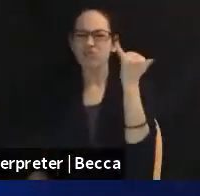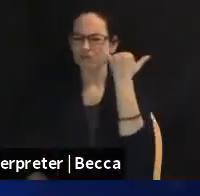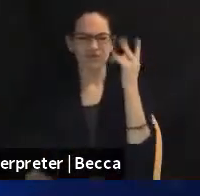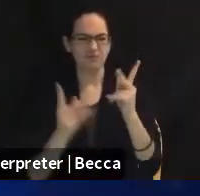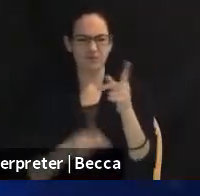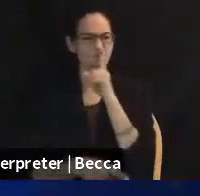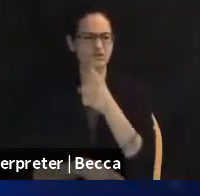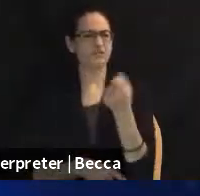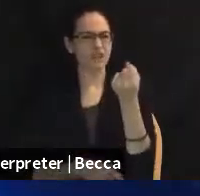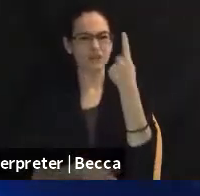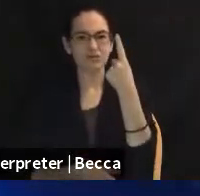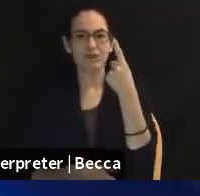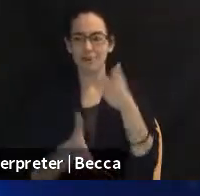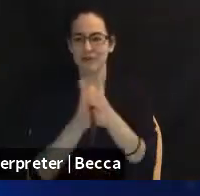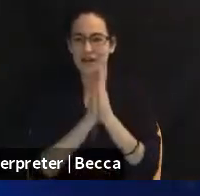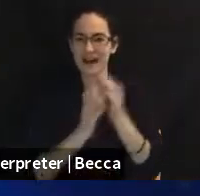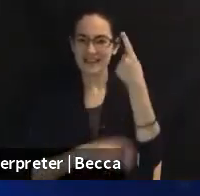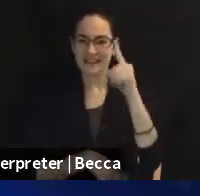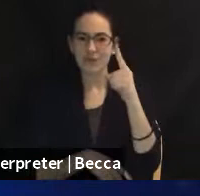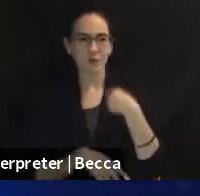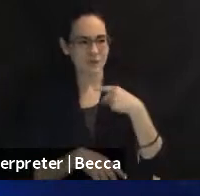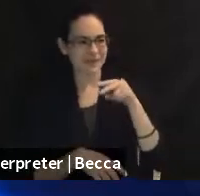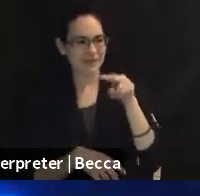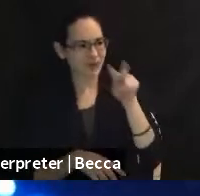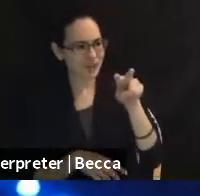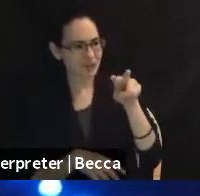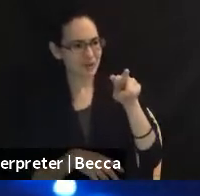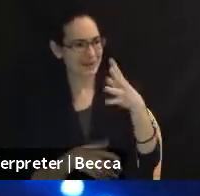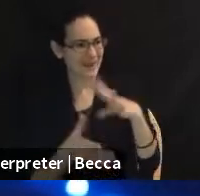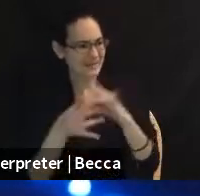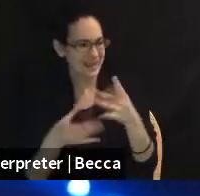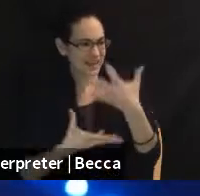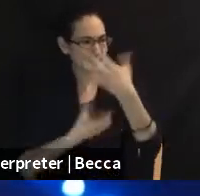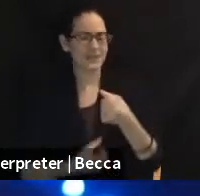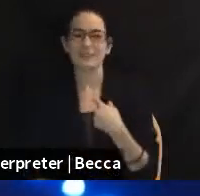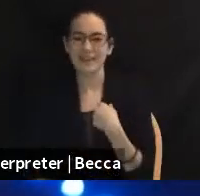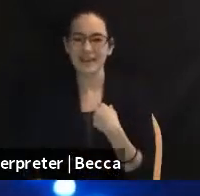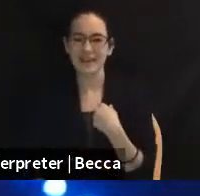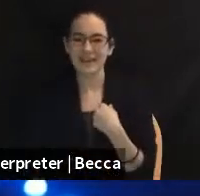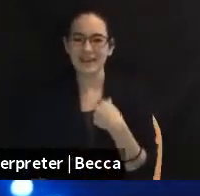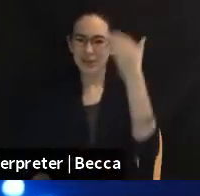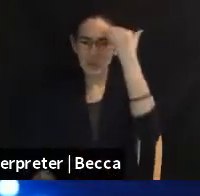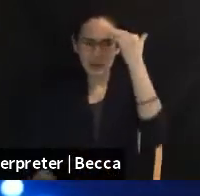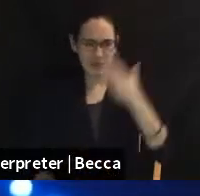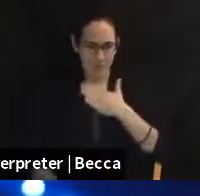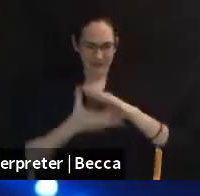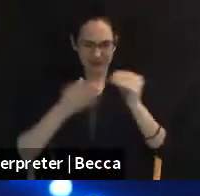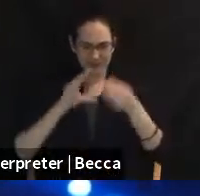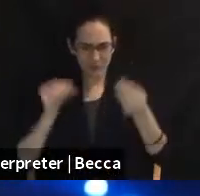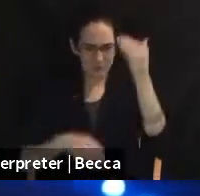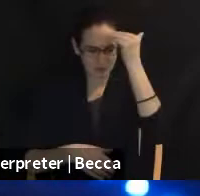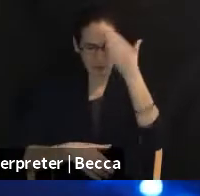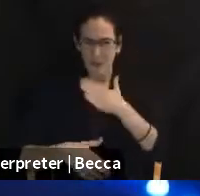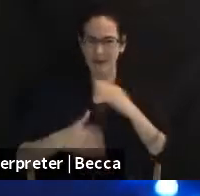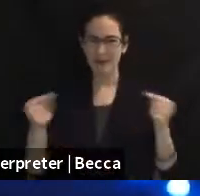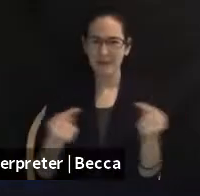understand what they're asking for when they look at you and me and they say, just trust me. Do they know our story? Do they know our pain? Do